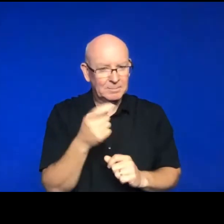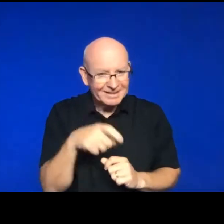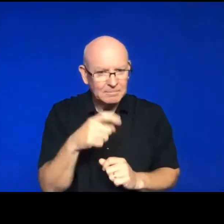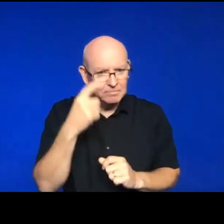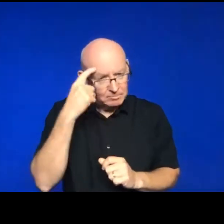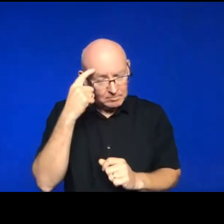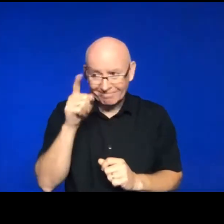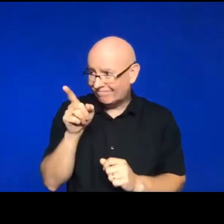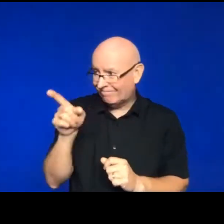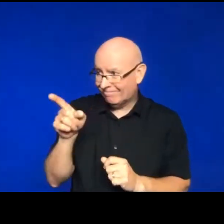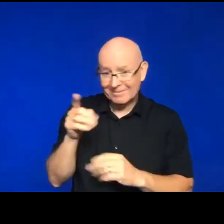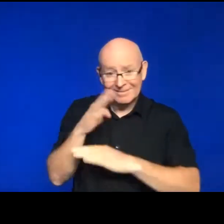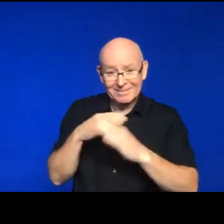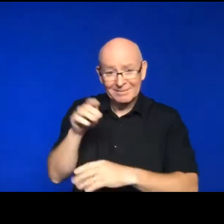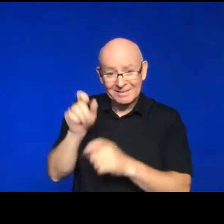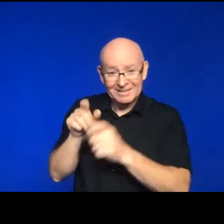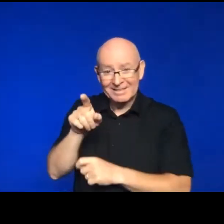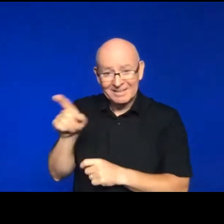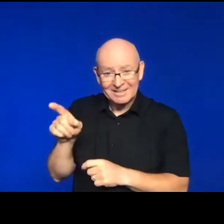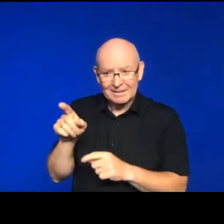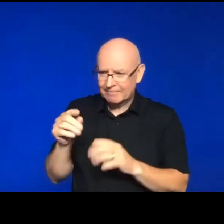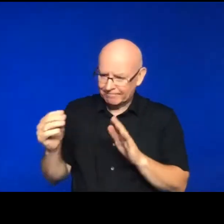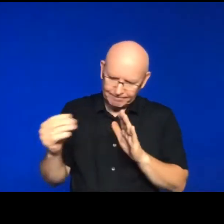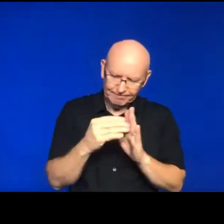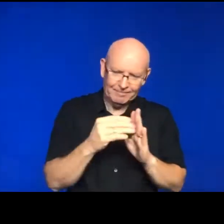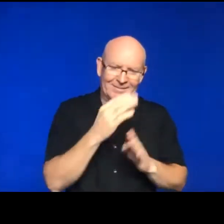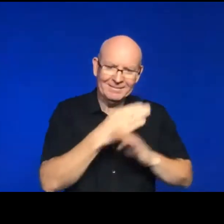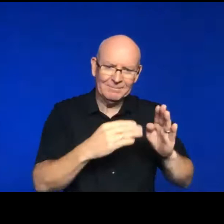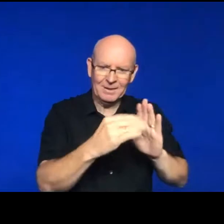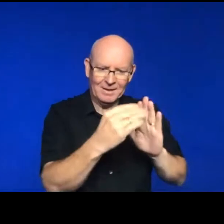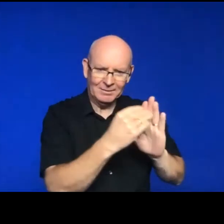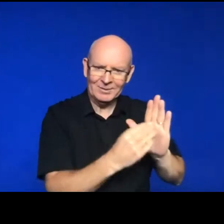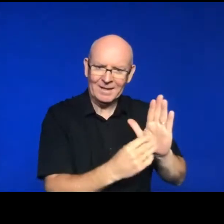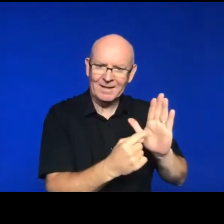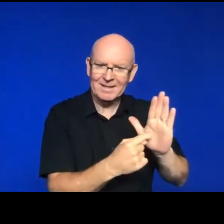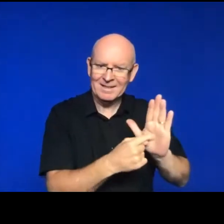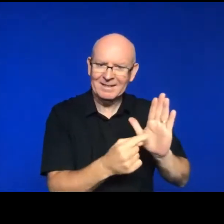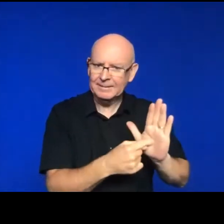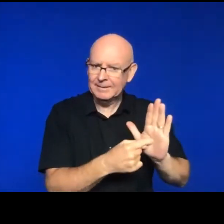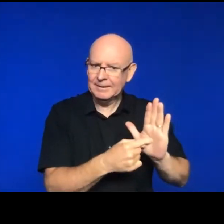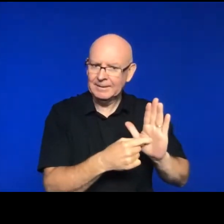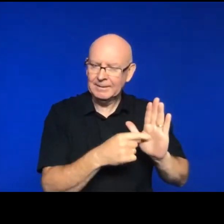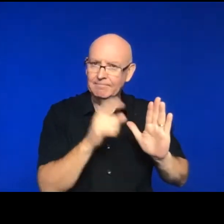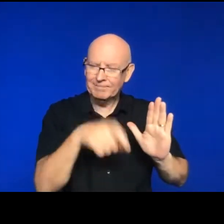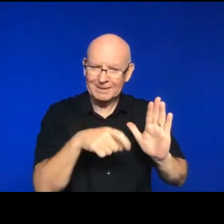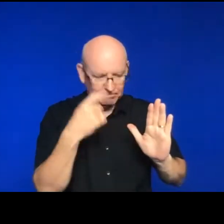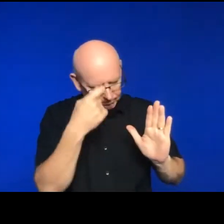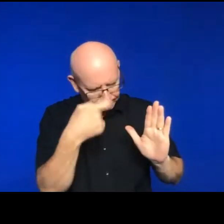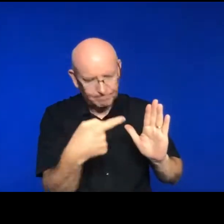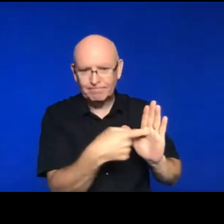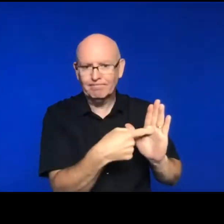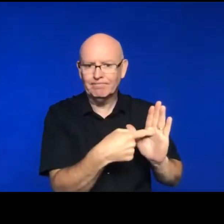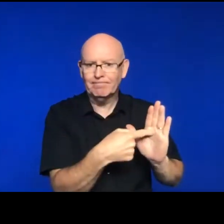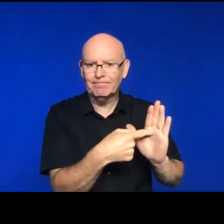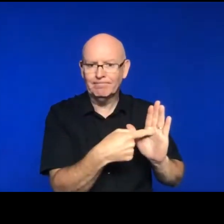into consideration in the strategic plans that are being put in place for the recovery phase.